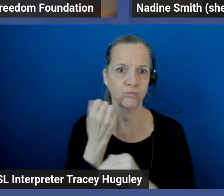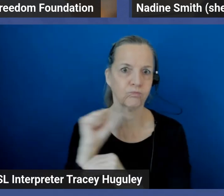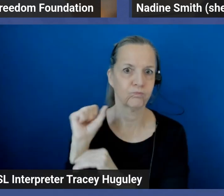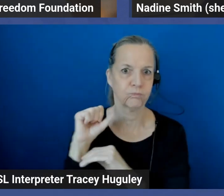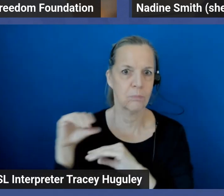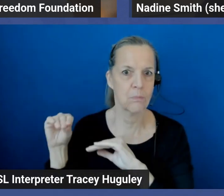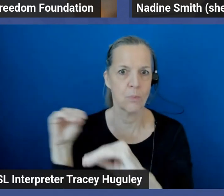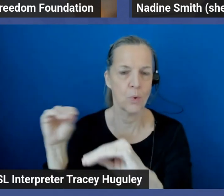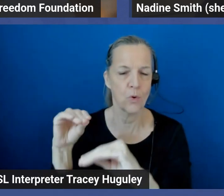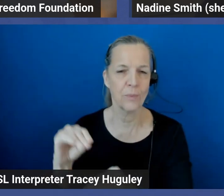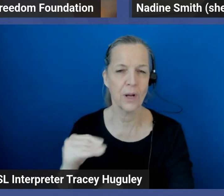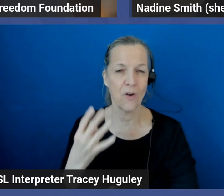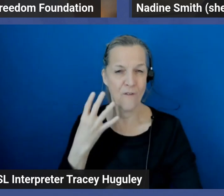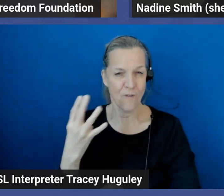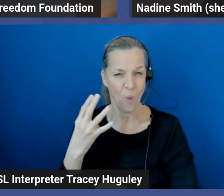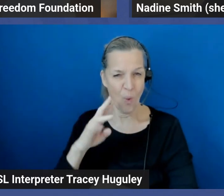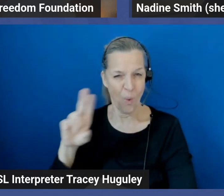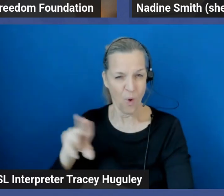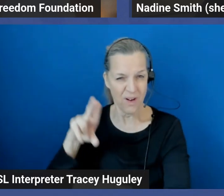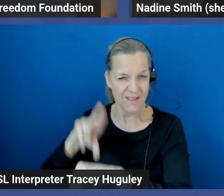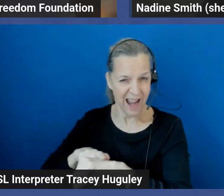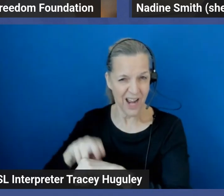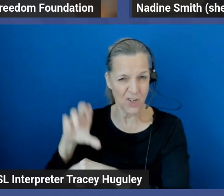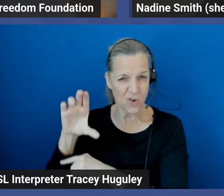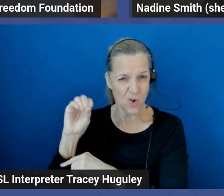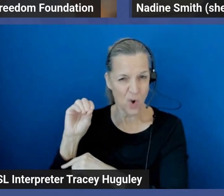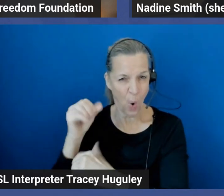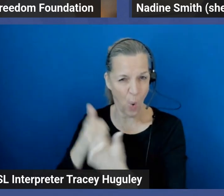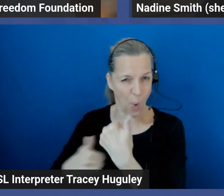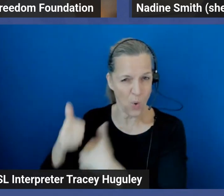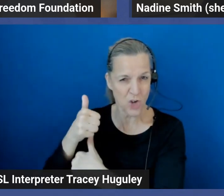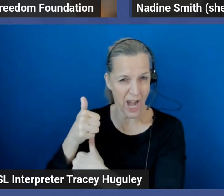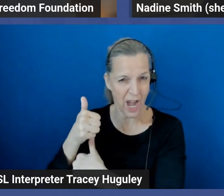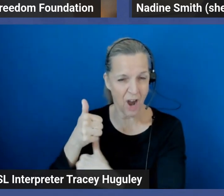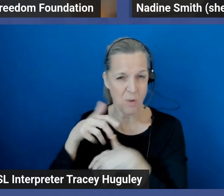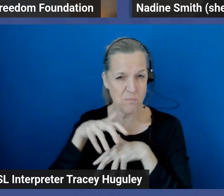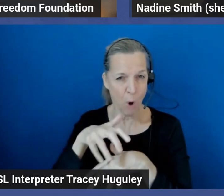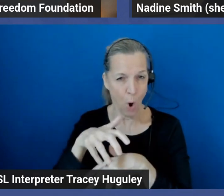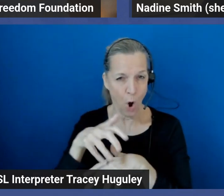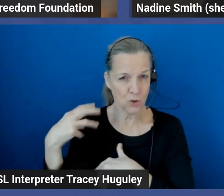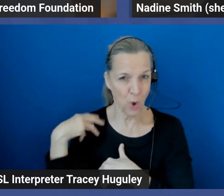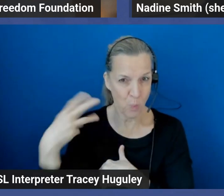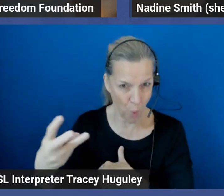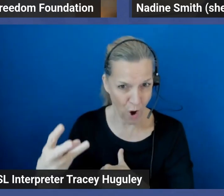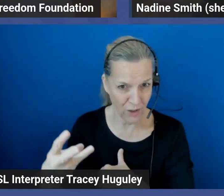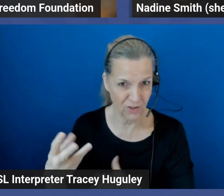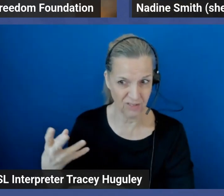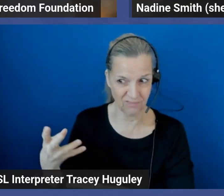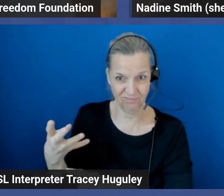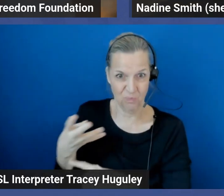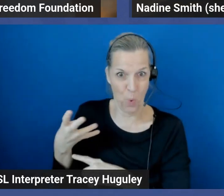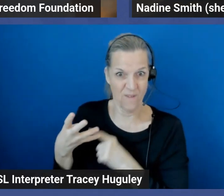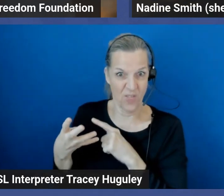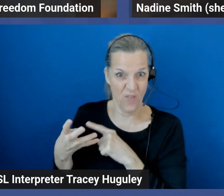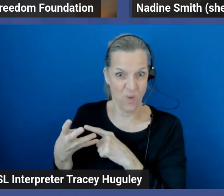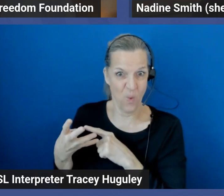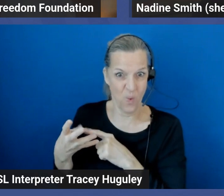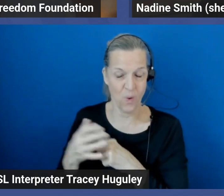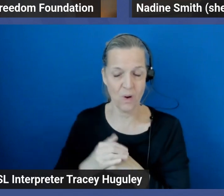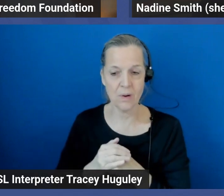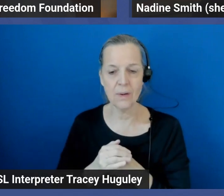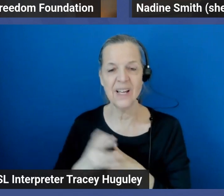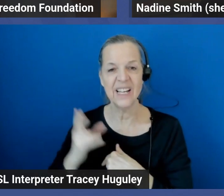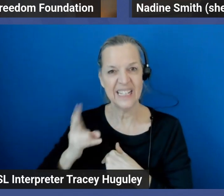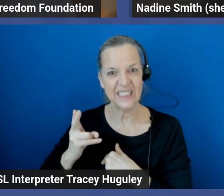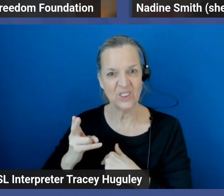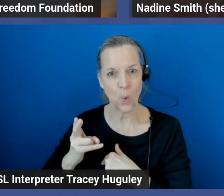of 4 national co-chairs of the 1993 March on Washington. Nadine was part of the historic Oval